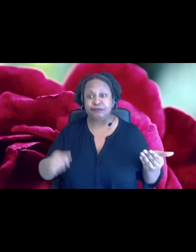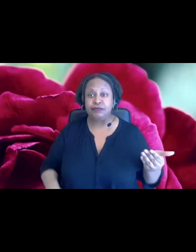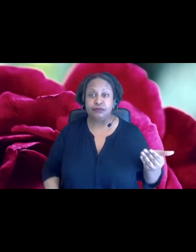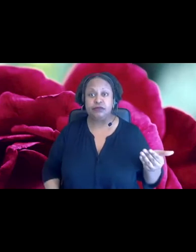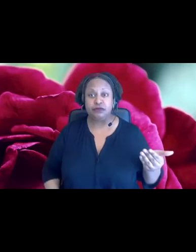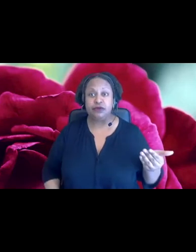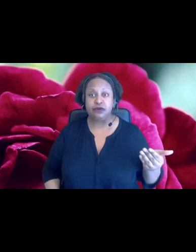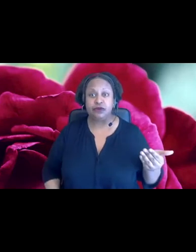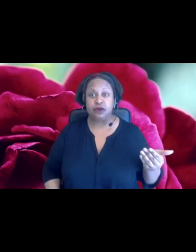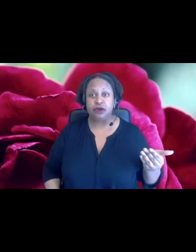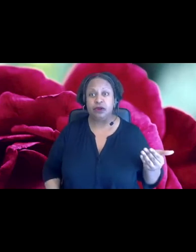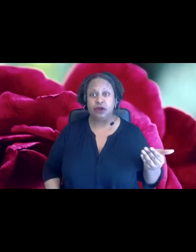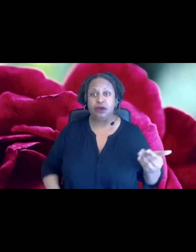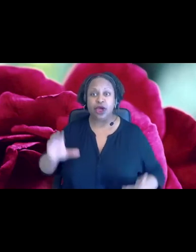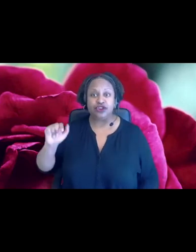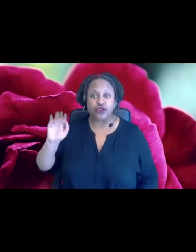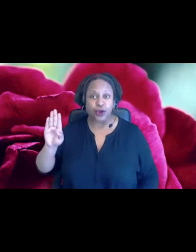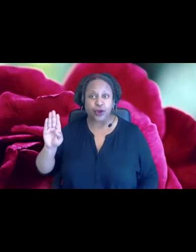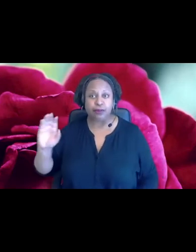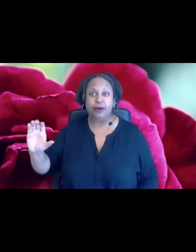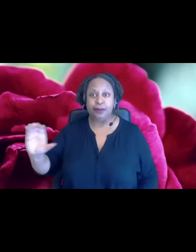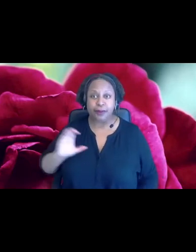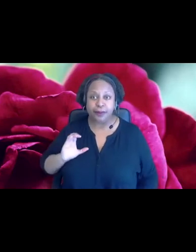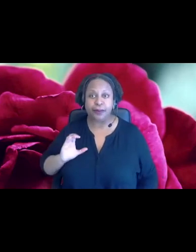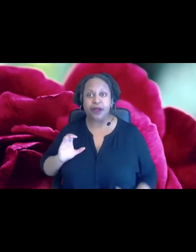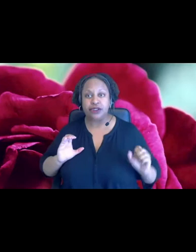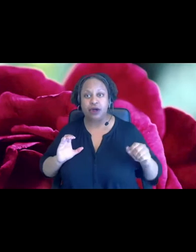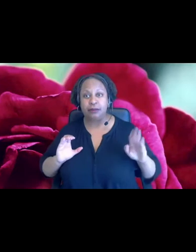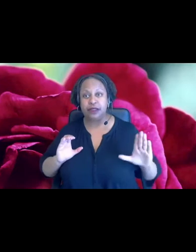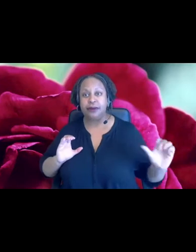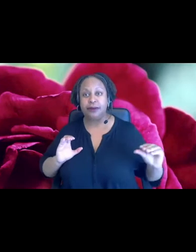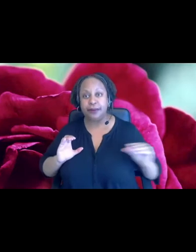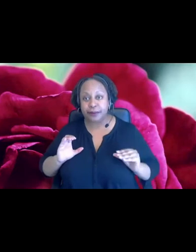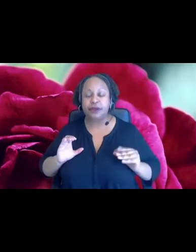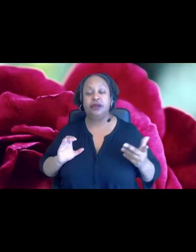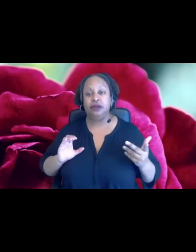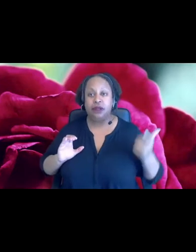significant CERB payments, recovery payments, nothing was withheld at source,